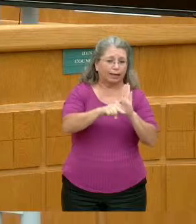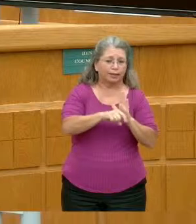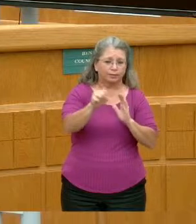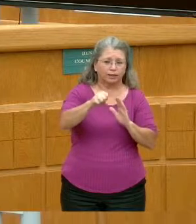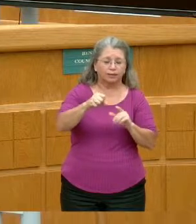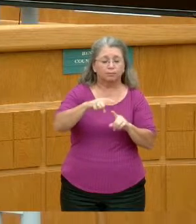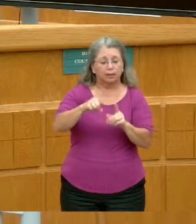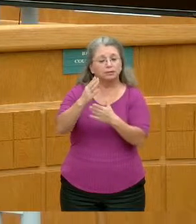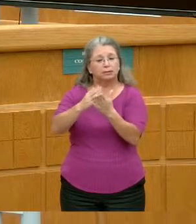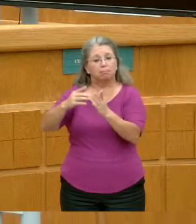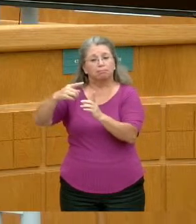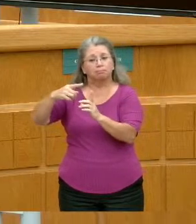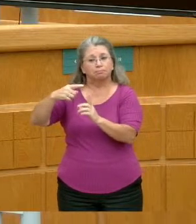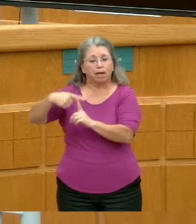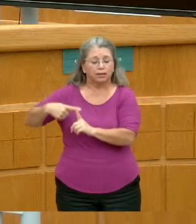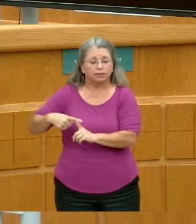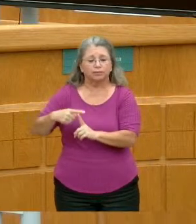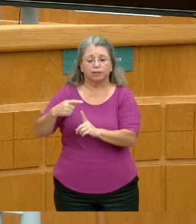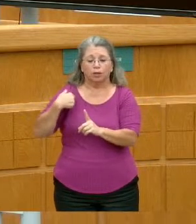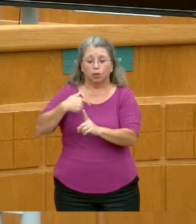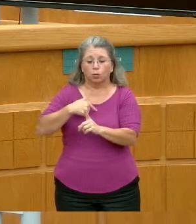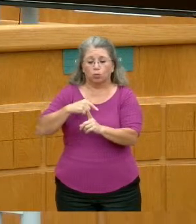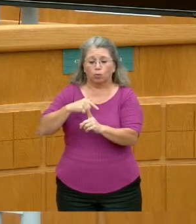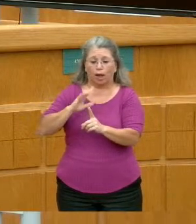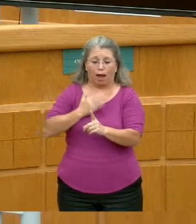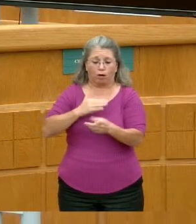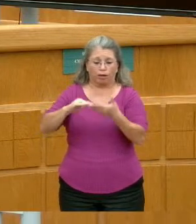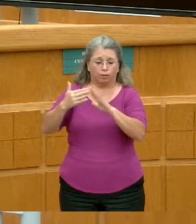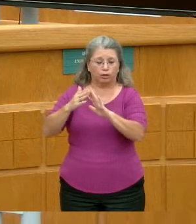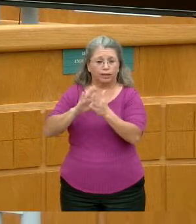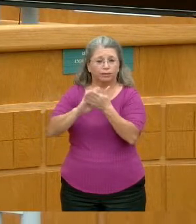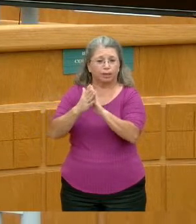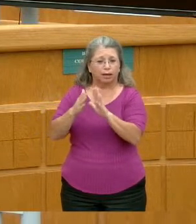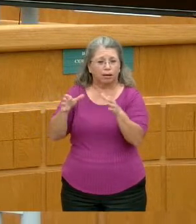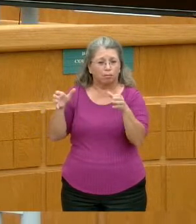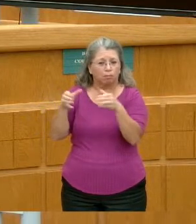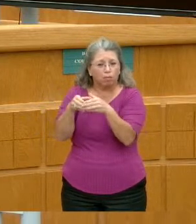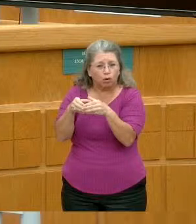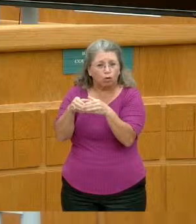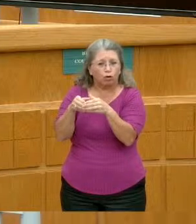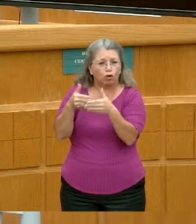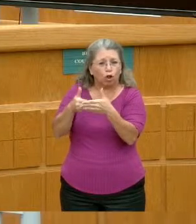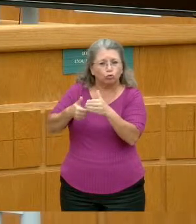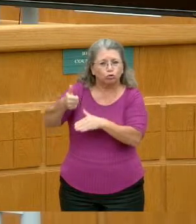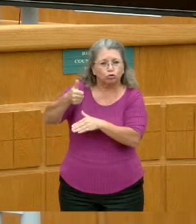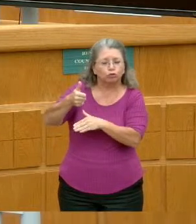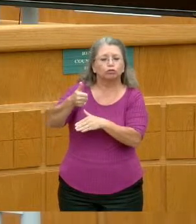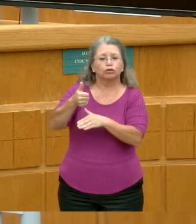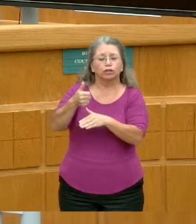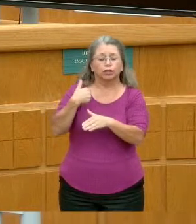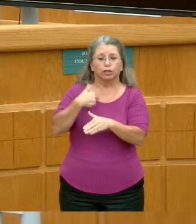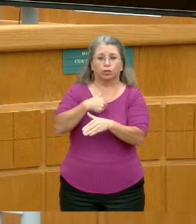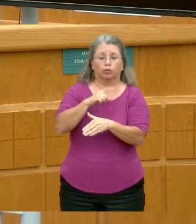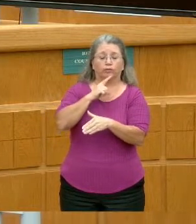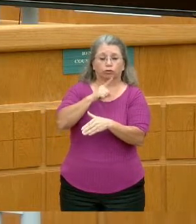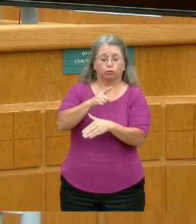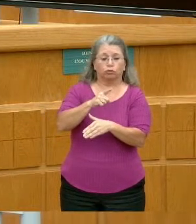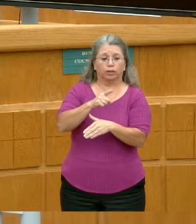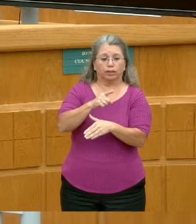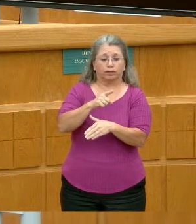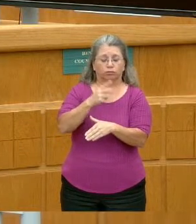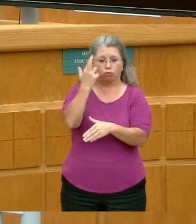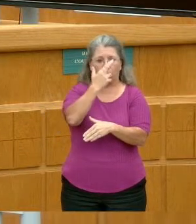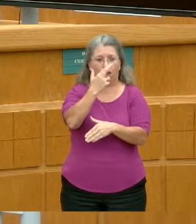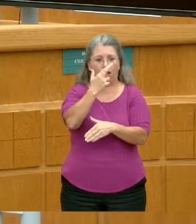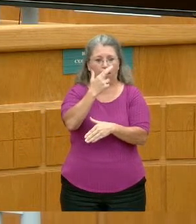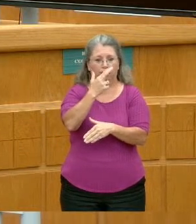community. It has made us really come face to face with who we have to thank